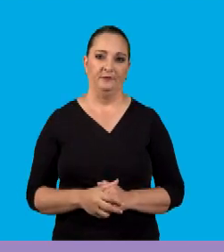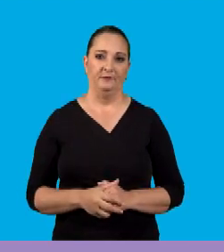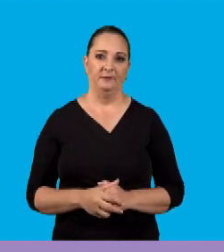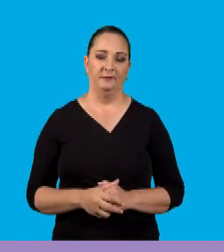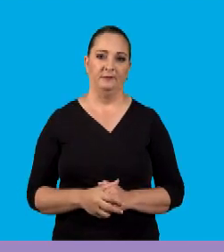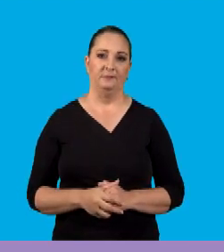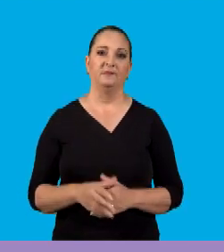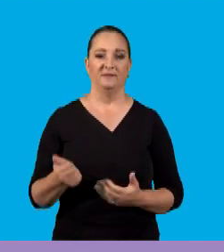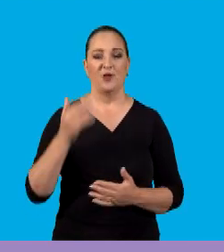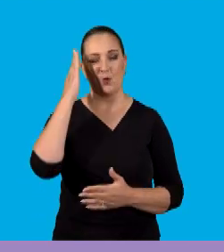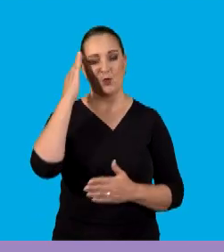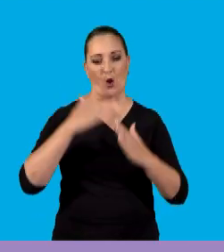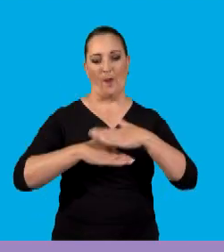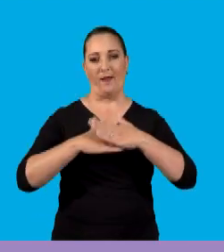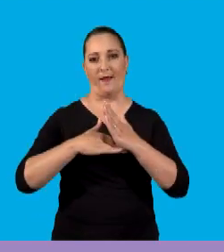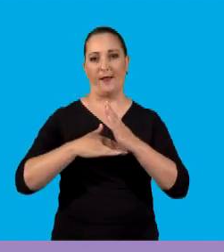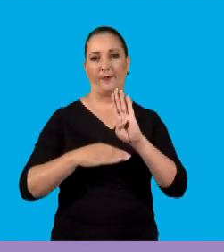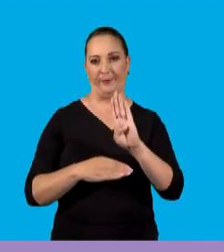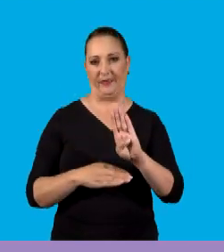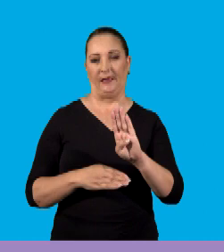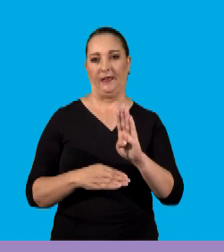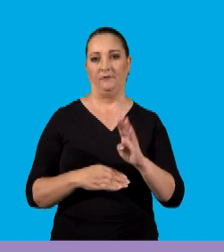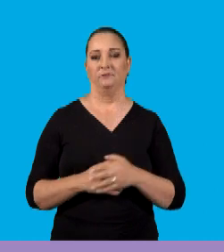degrees. That's our value for angle B.